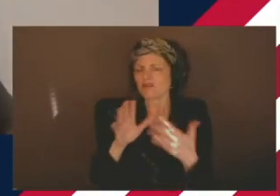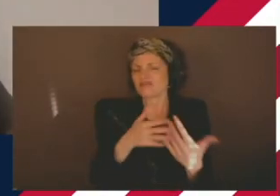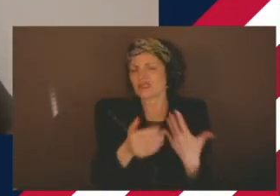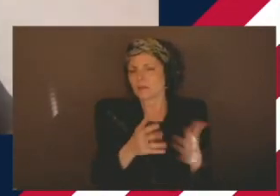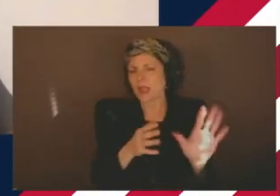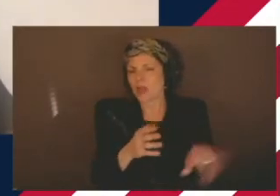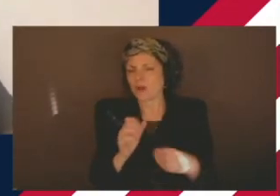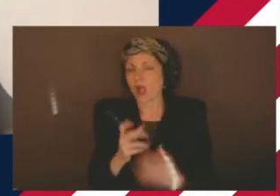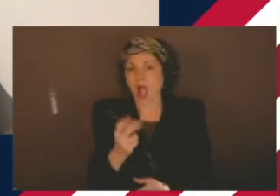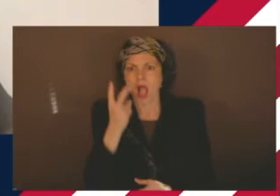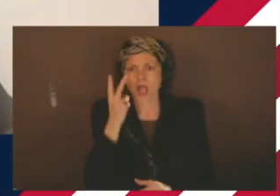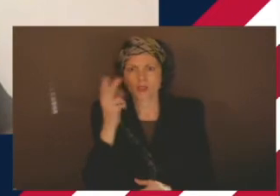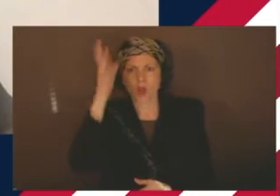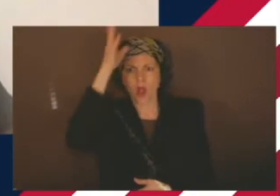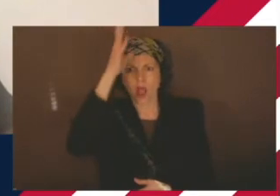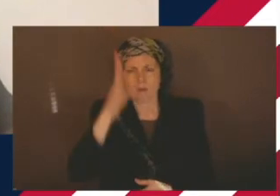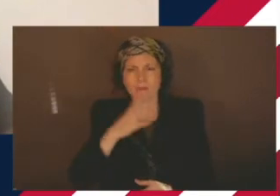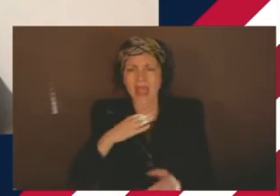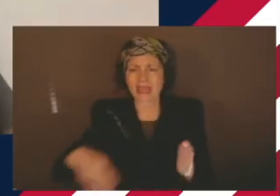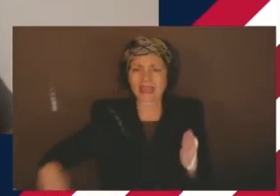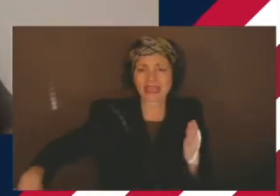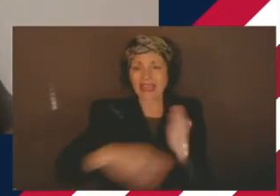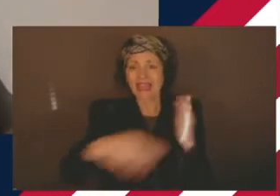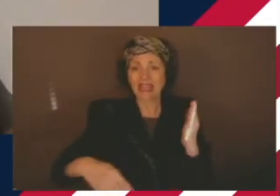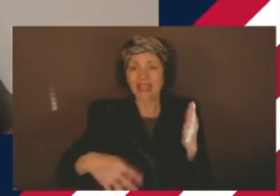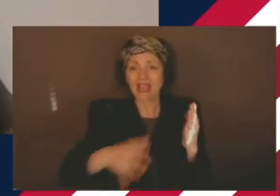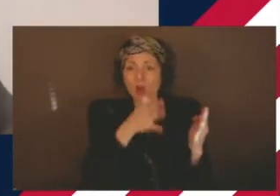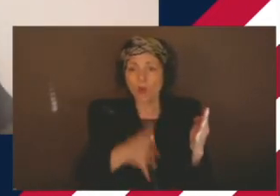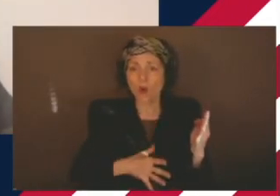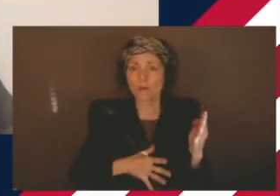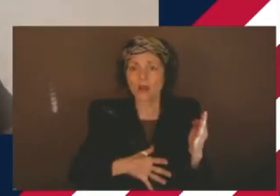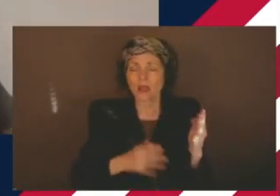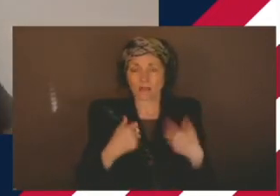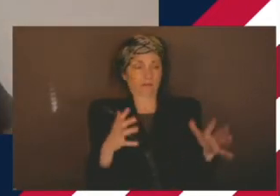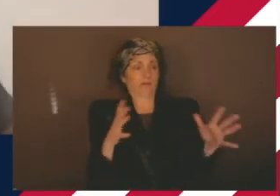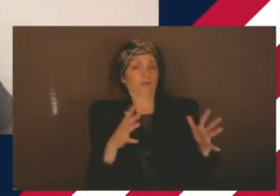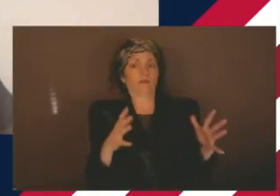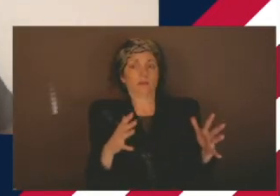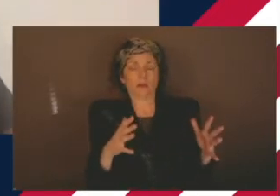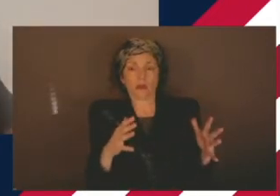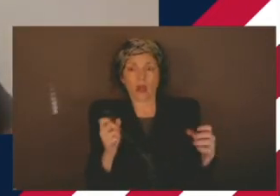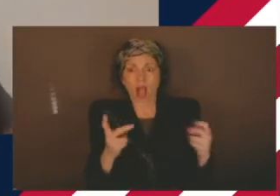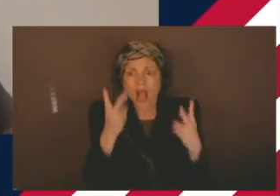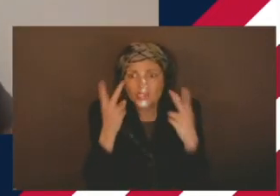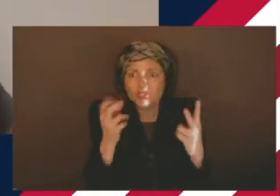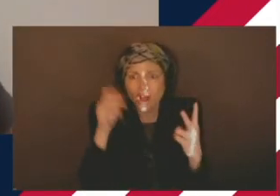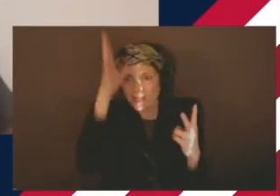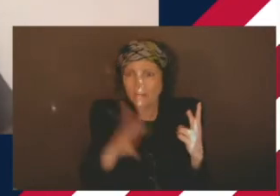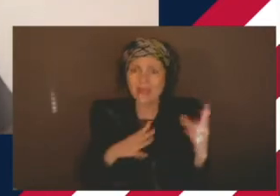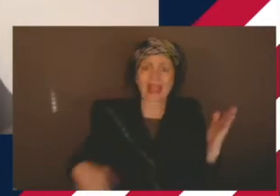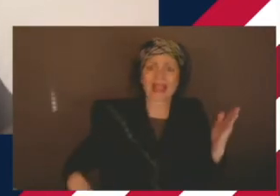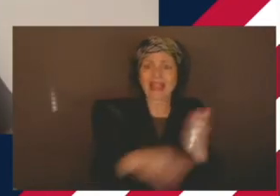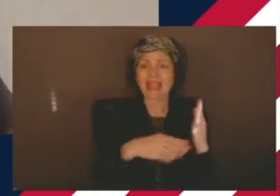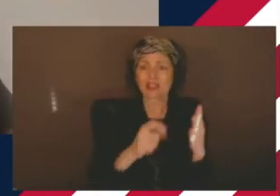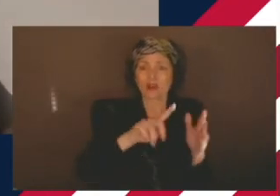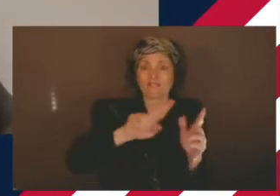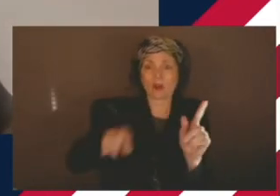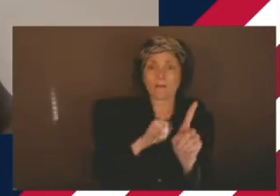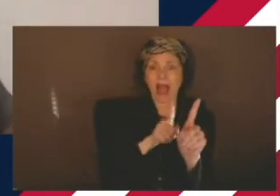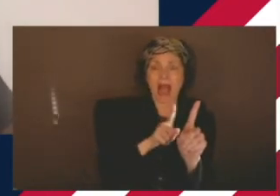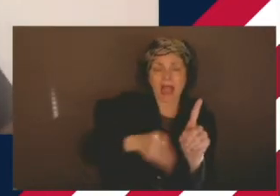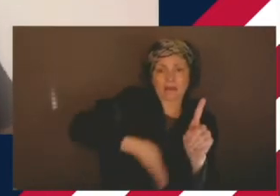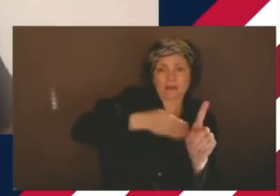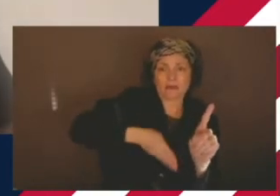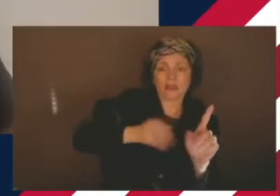kick a woman. He kicked her in broad daylight, kicked her from behind. She was crying and